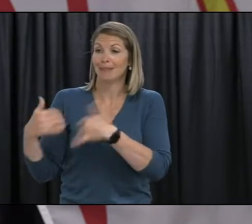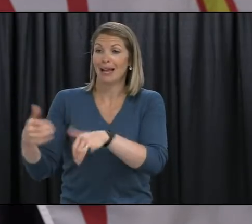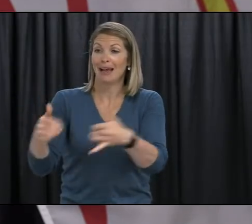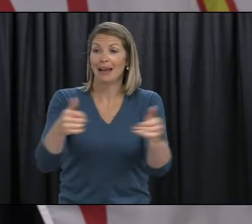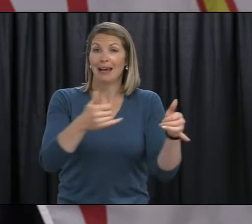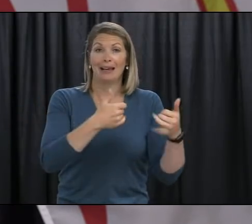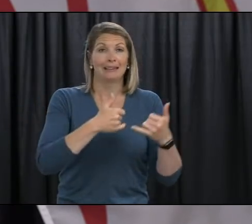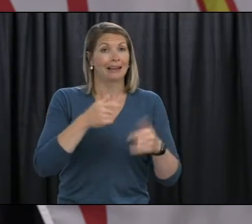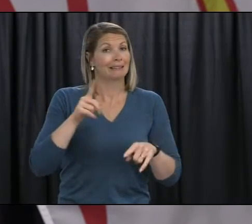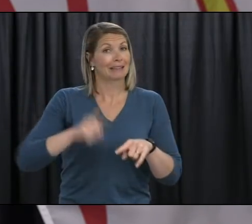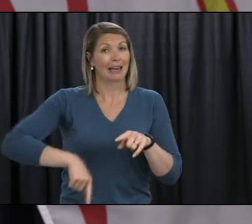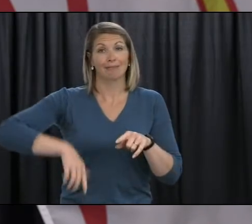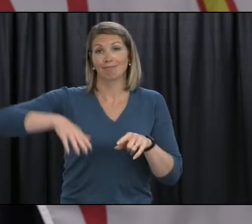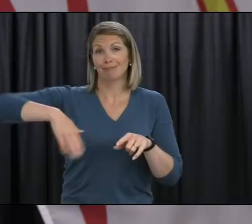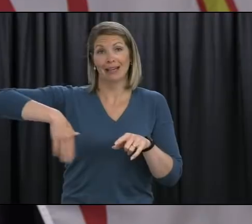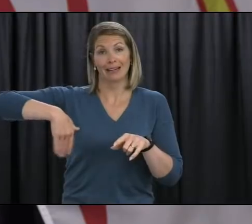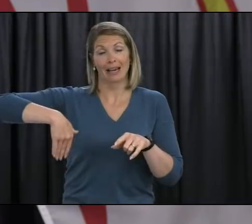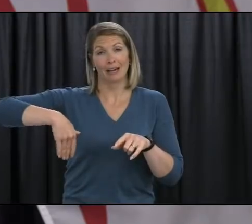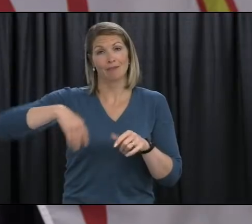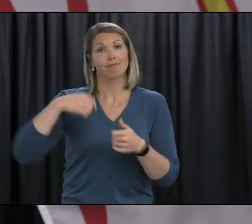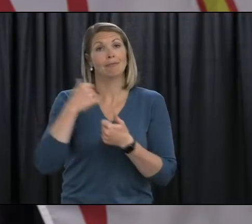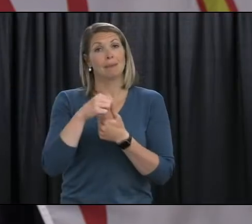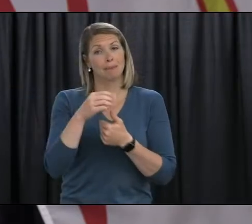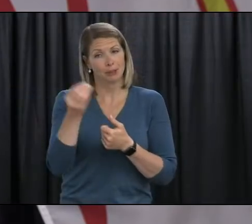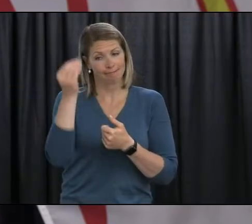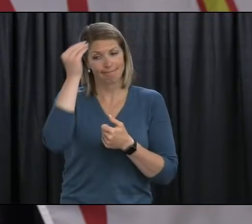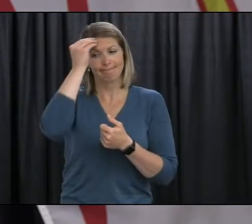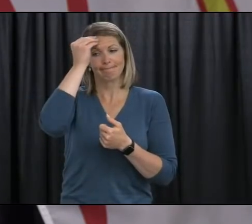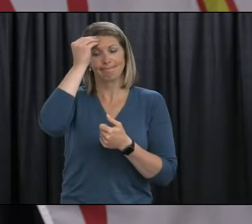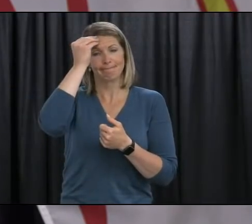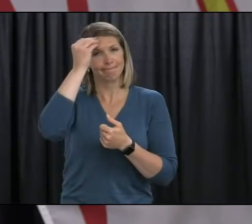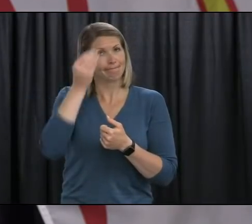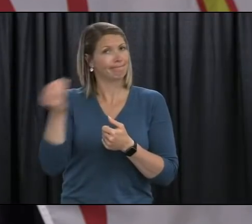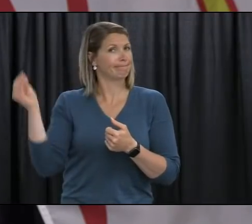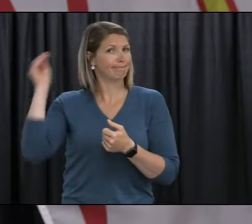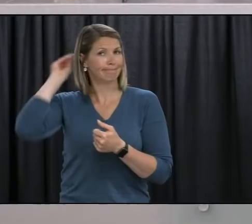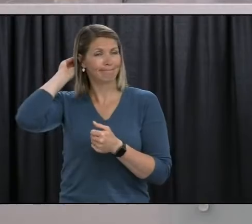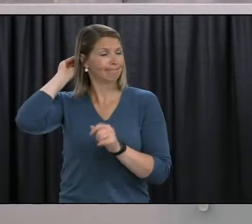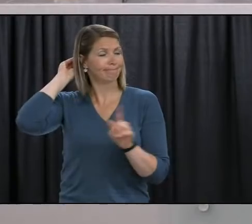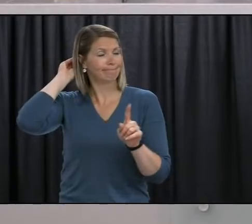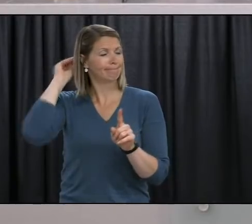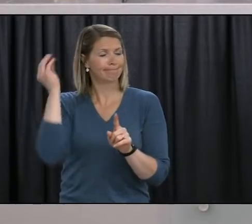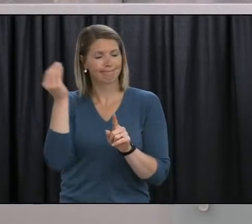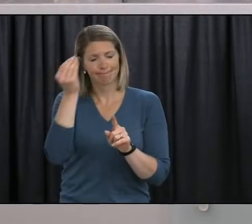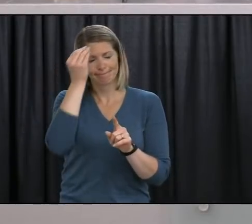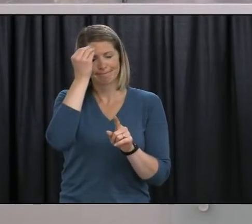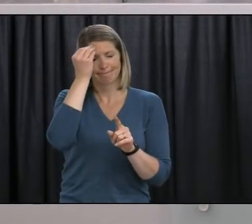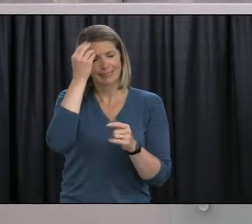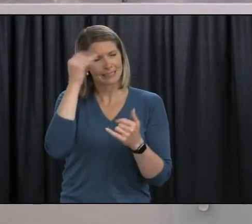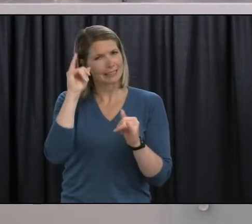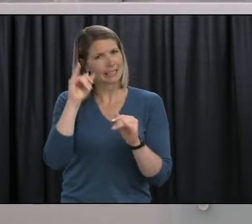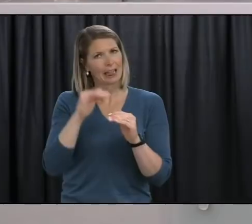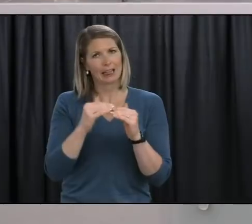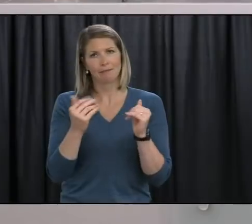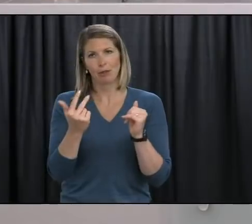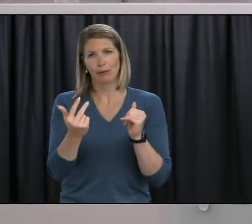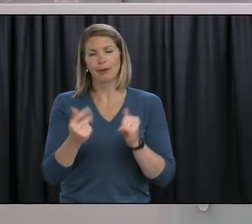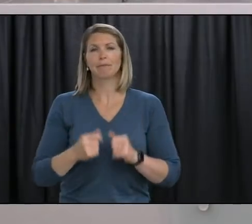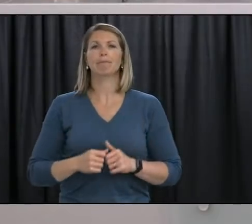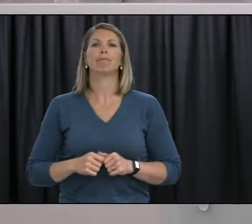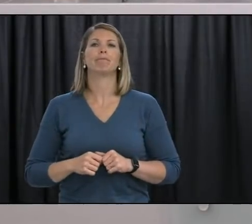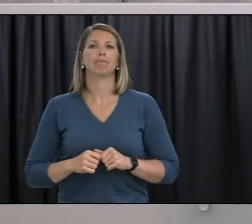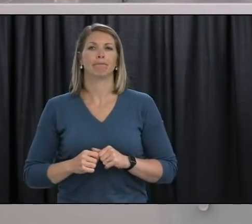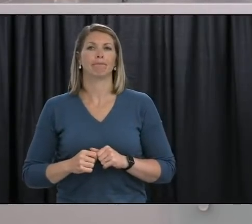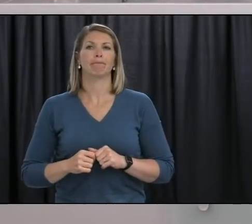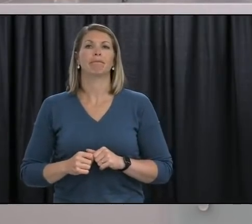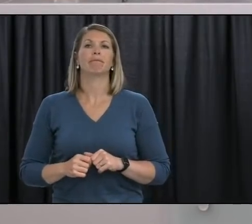to keep that expectation in mind. So, Peter, I think, you know, to your question, if you look at what's happening even